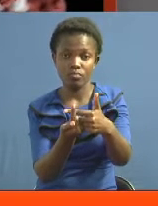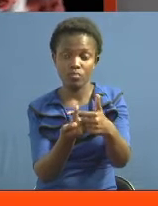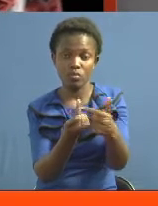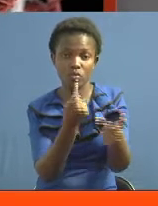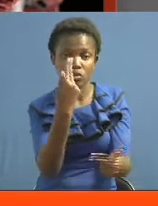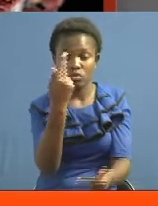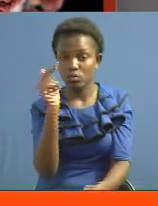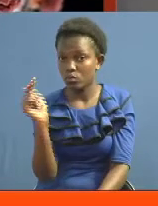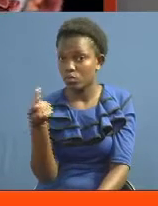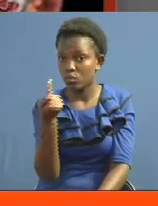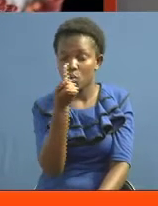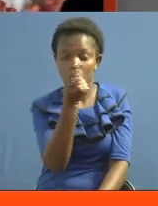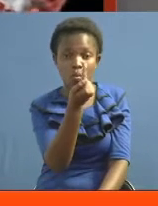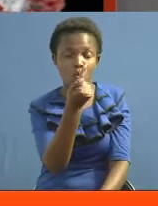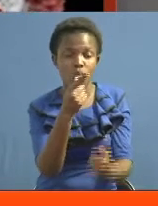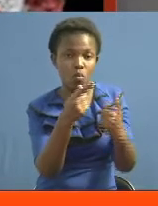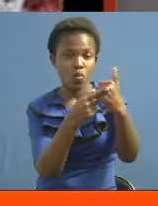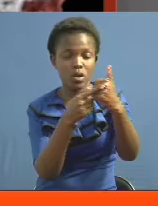to